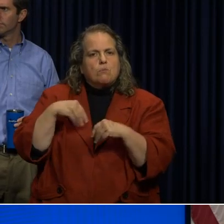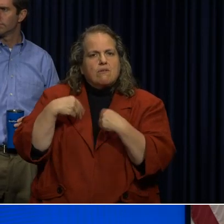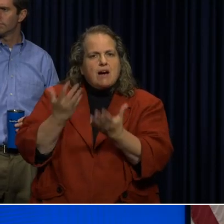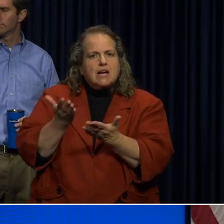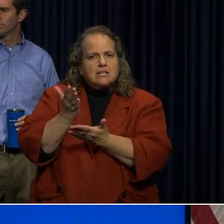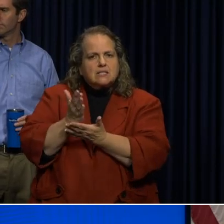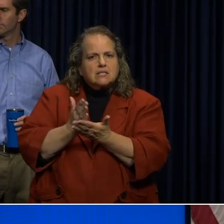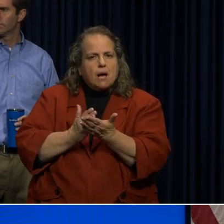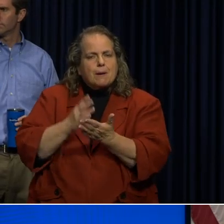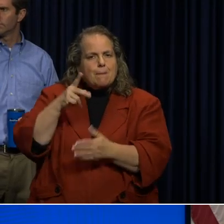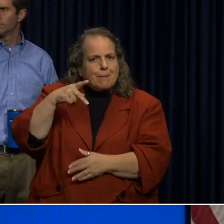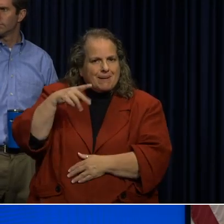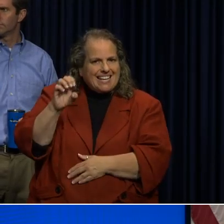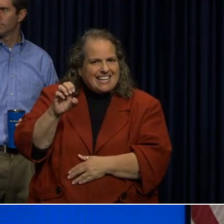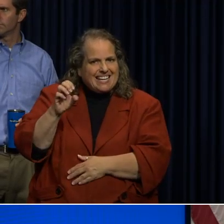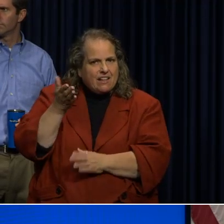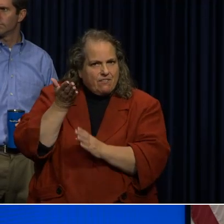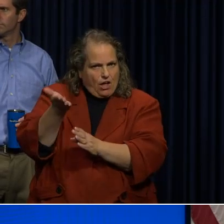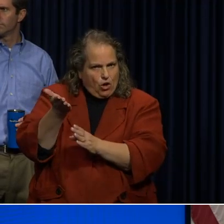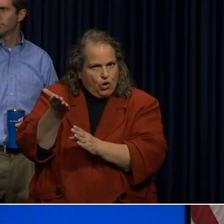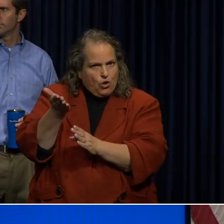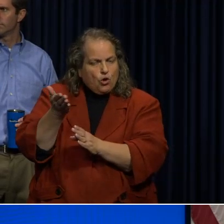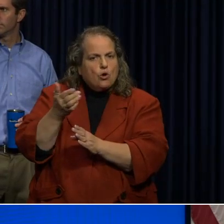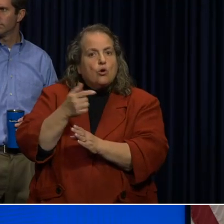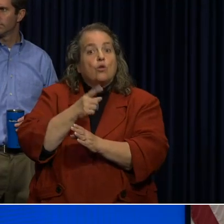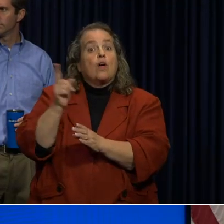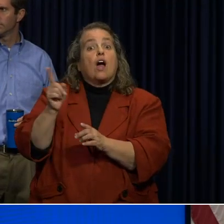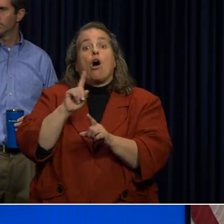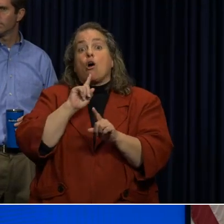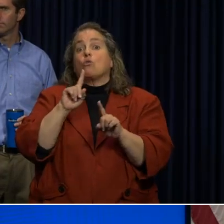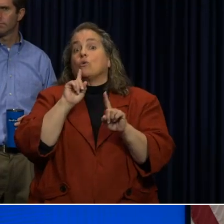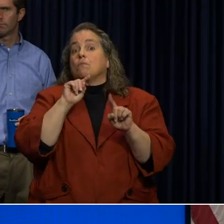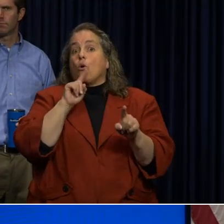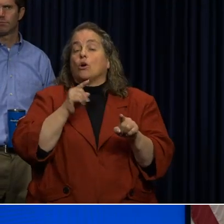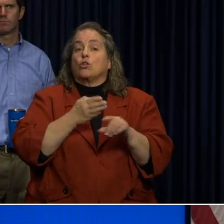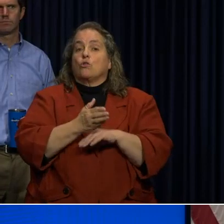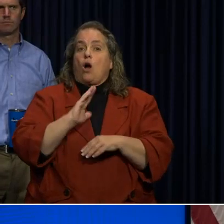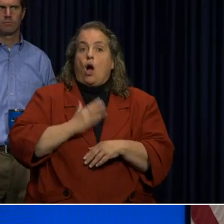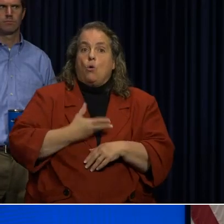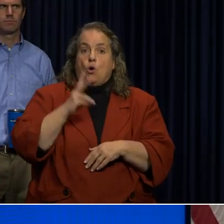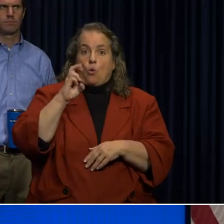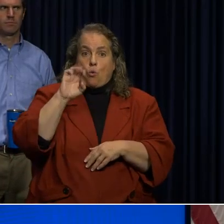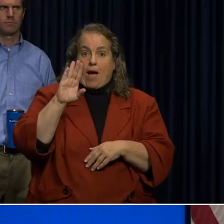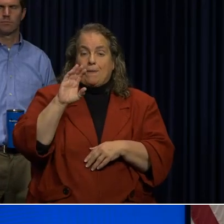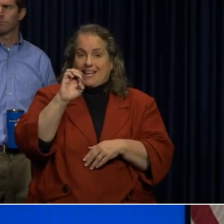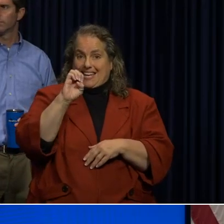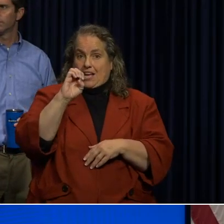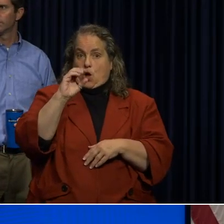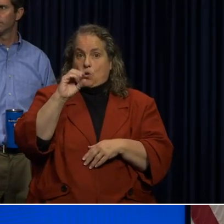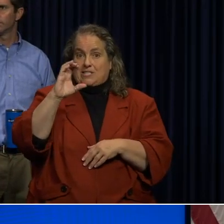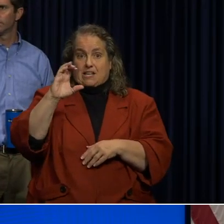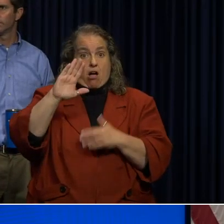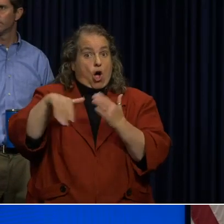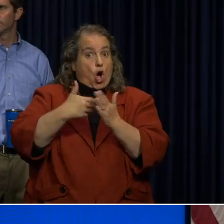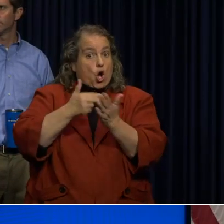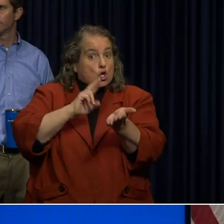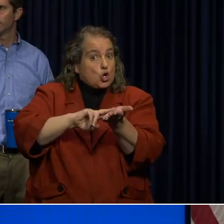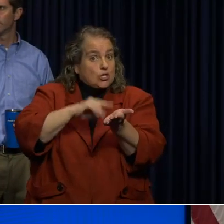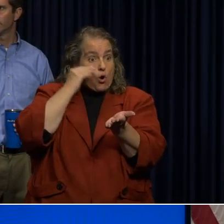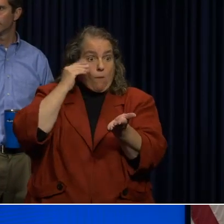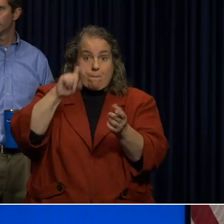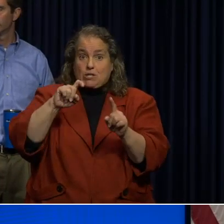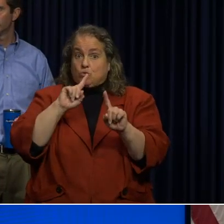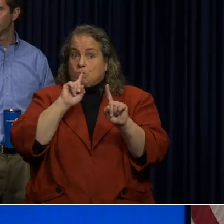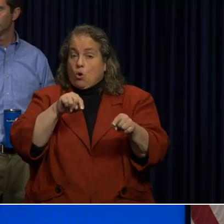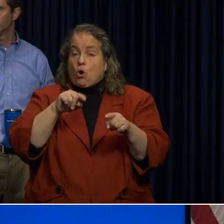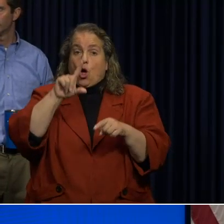some PPE there. They are reporting through our web EOC, which every nursing facility needs to do, every